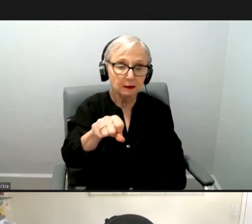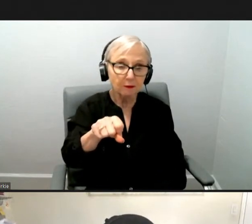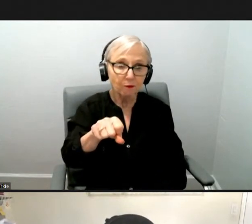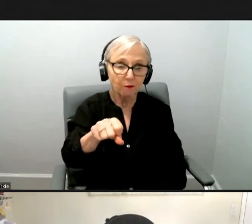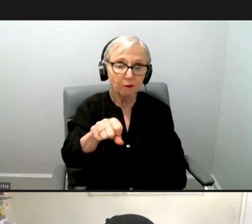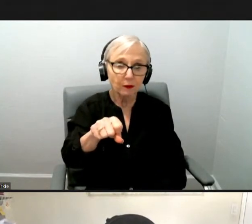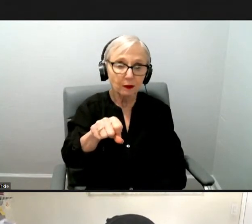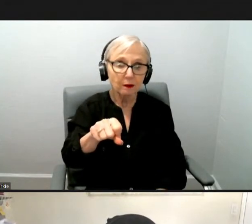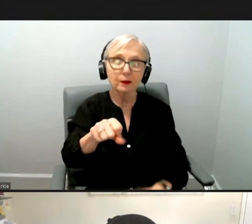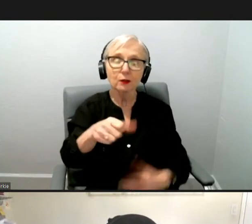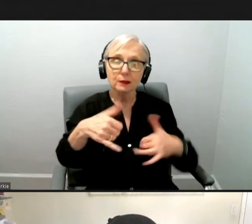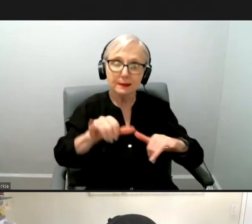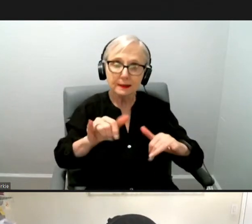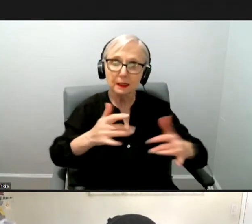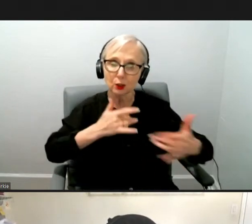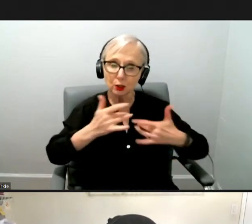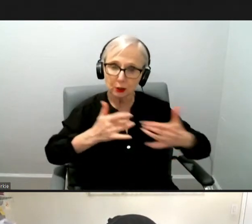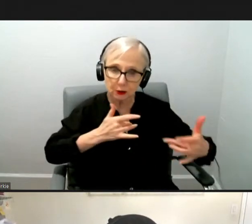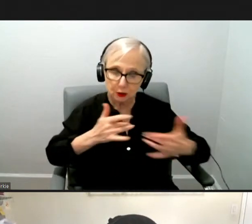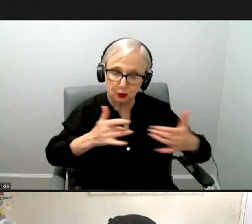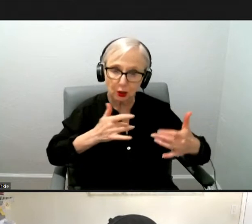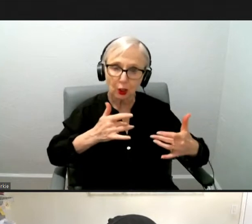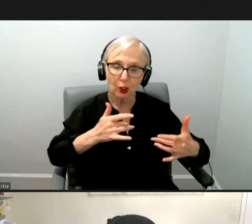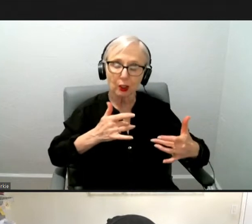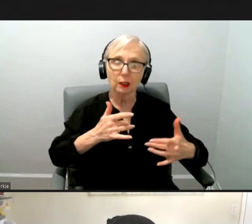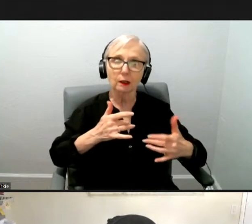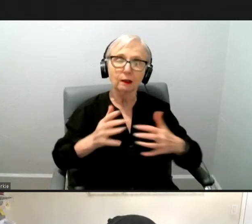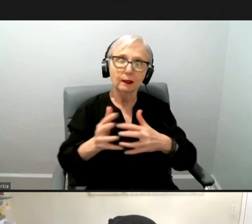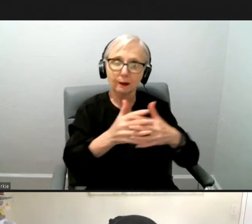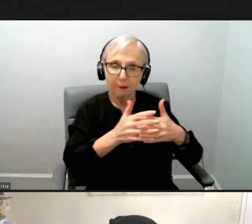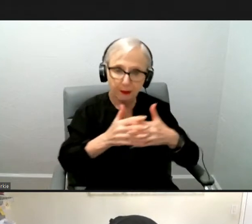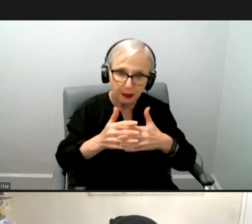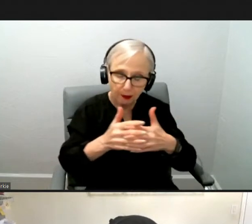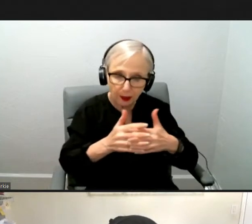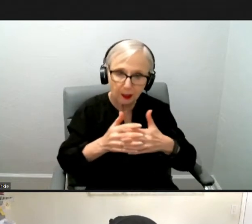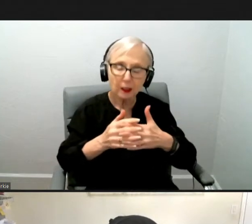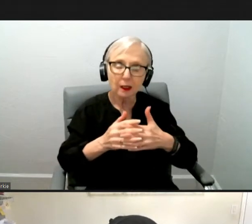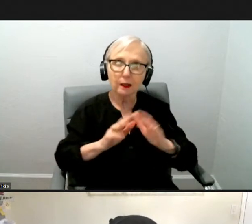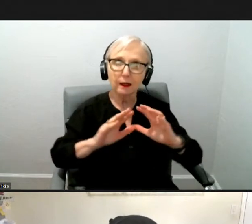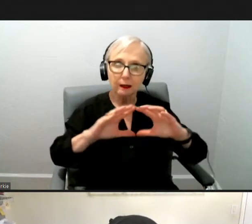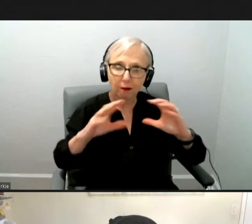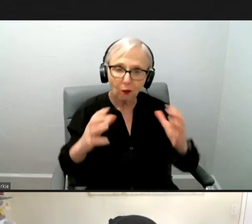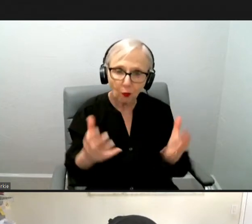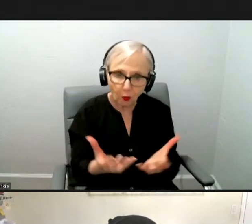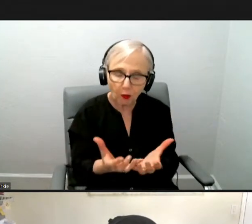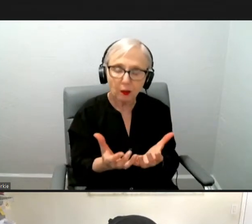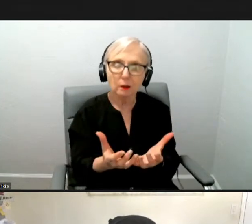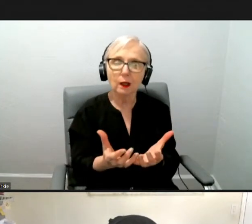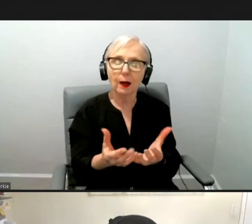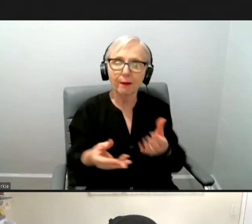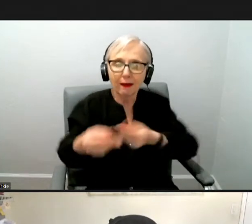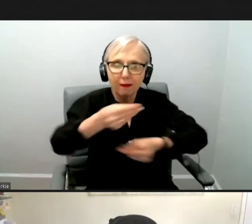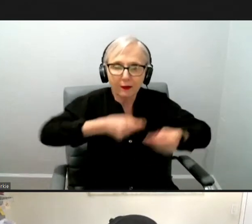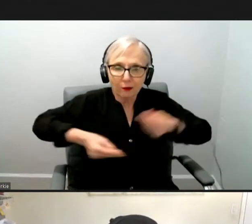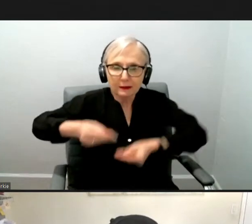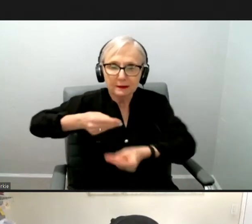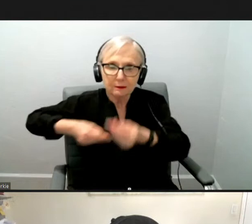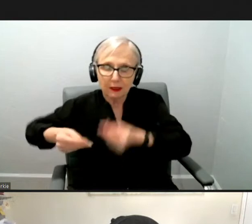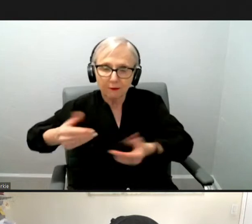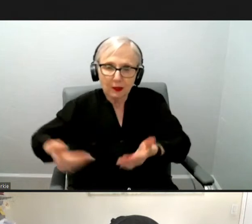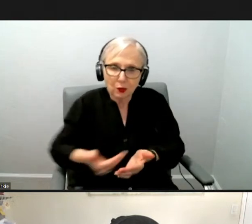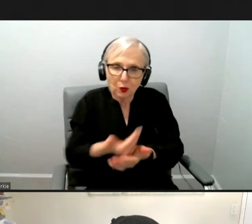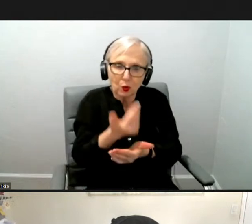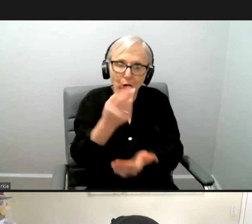there's a lot of concern nationally and internationally that just the sheer transmissibility of this variant